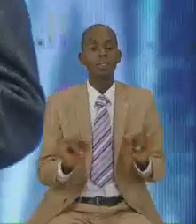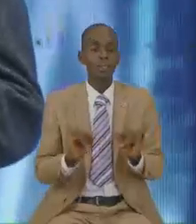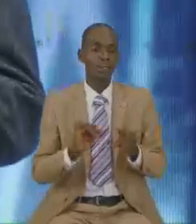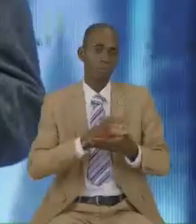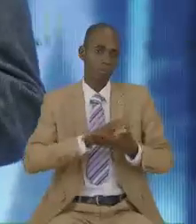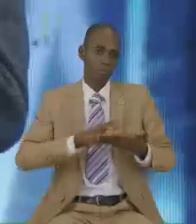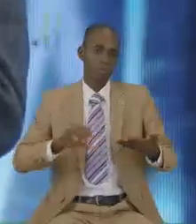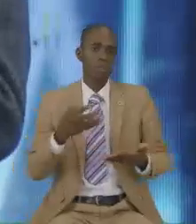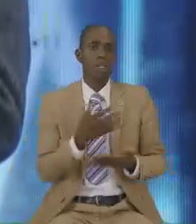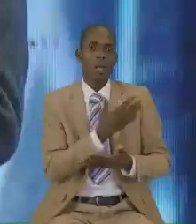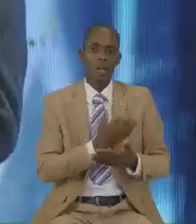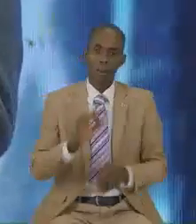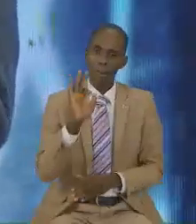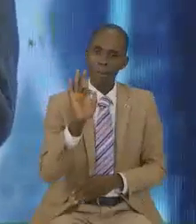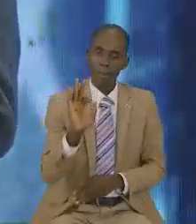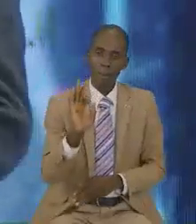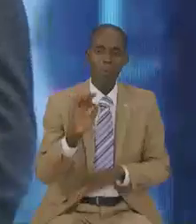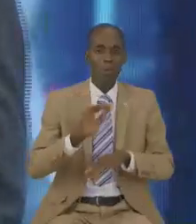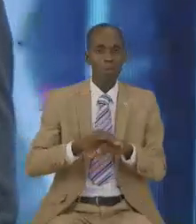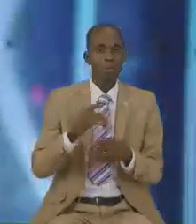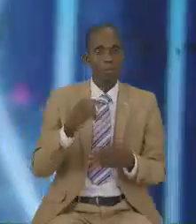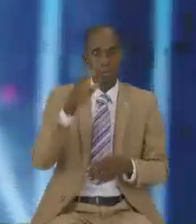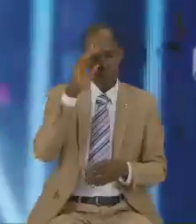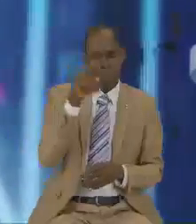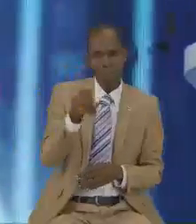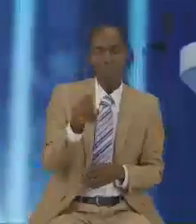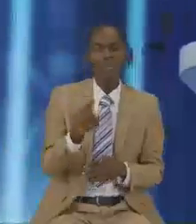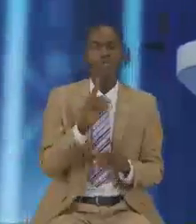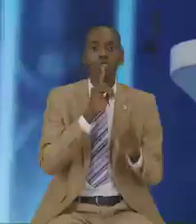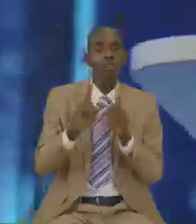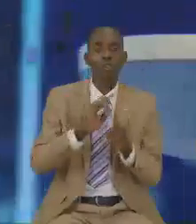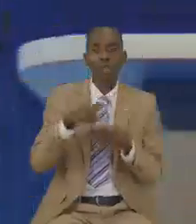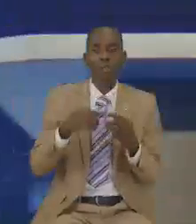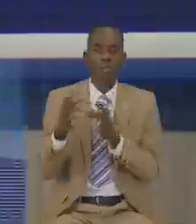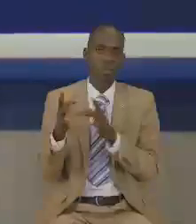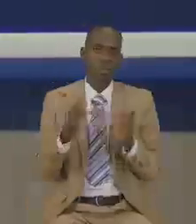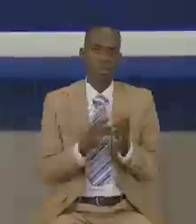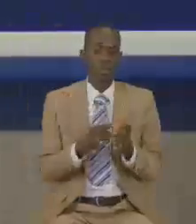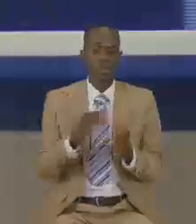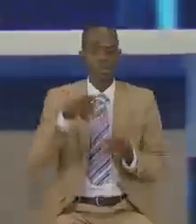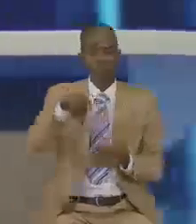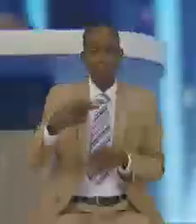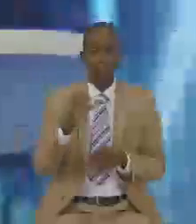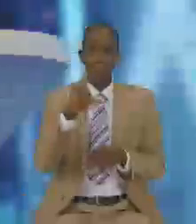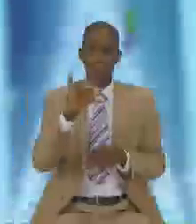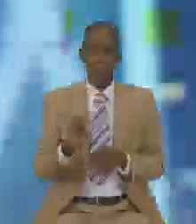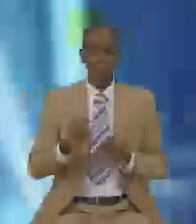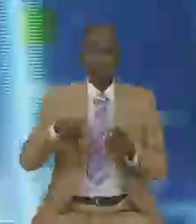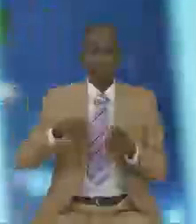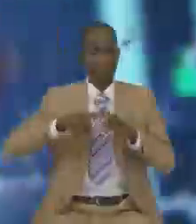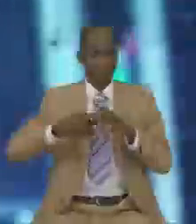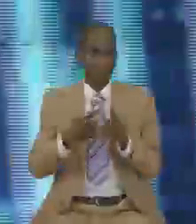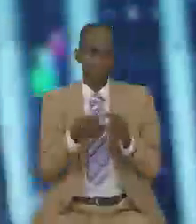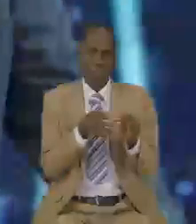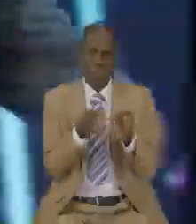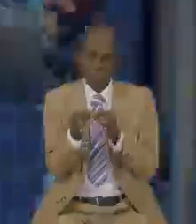and preached unto him Jesus. He opened his mouth, and from that